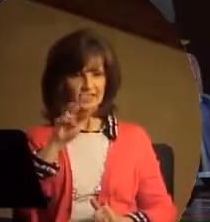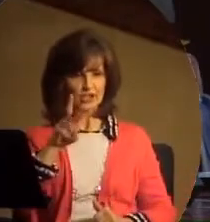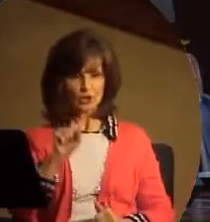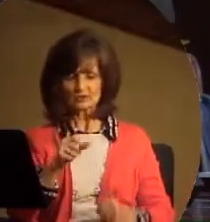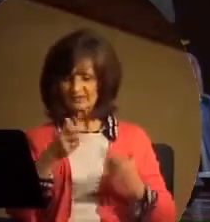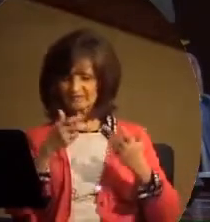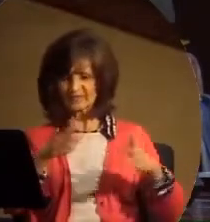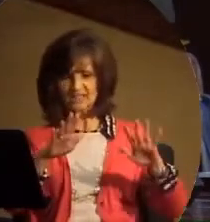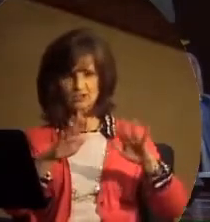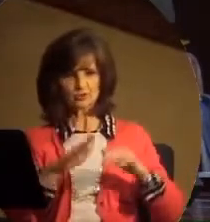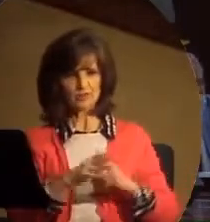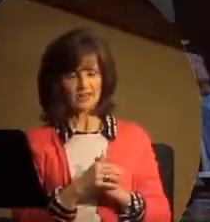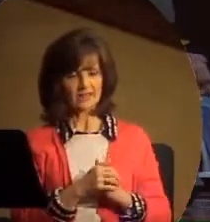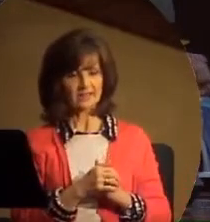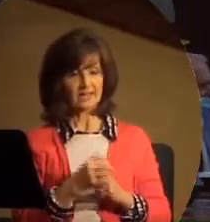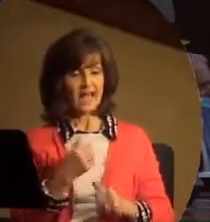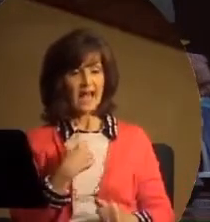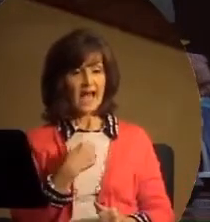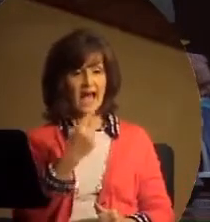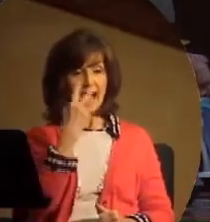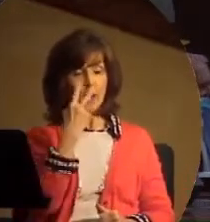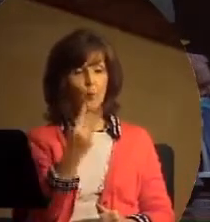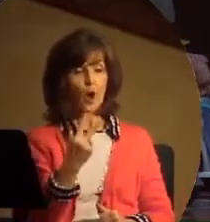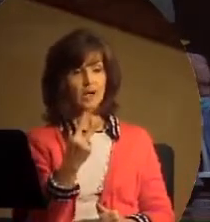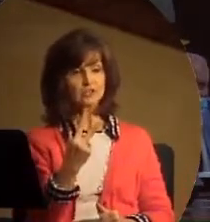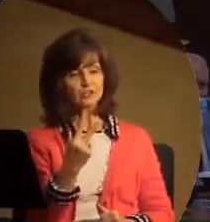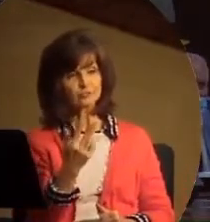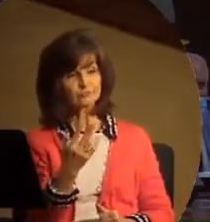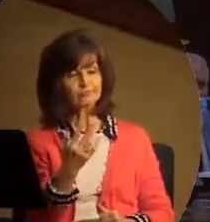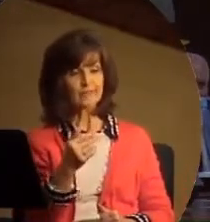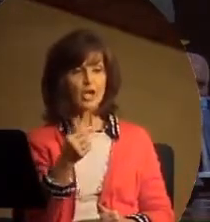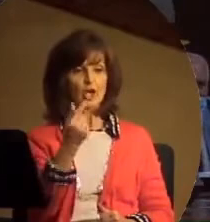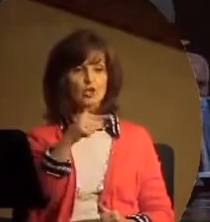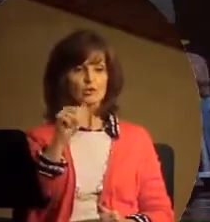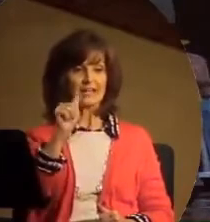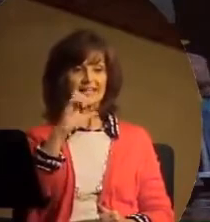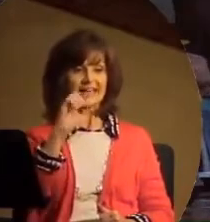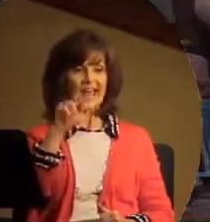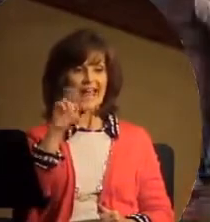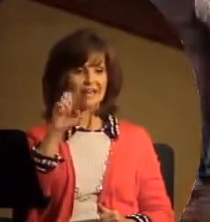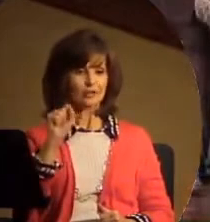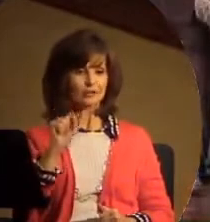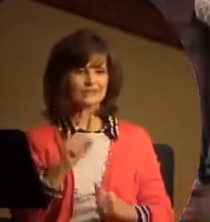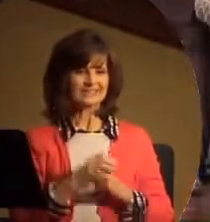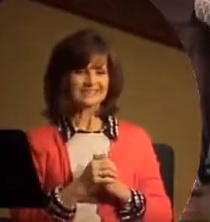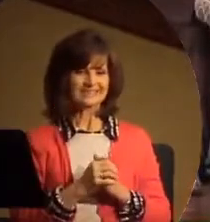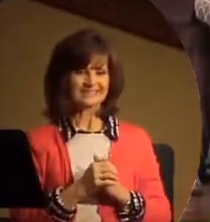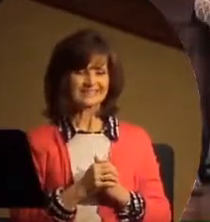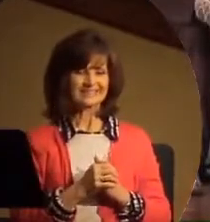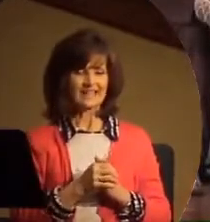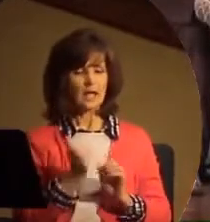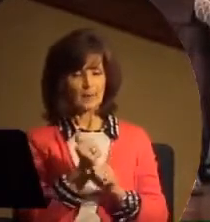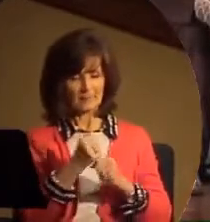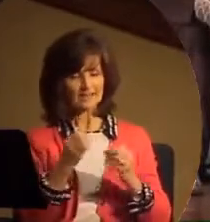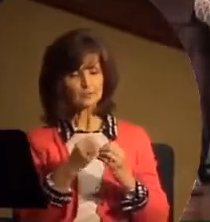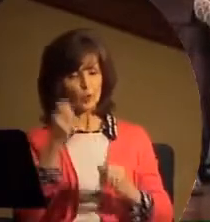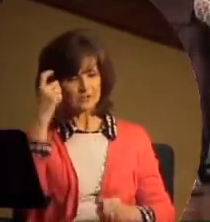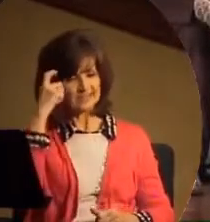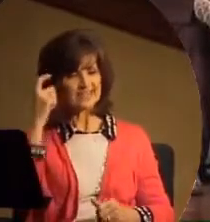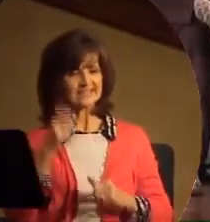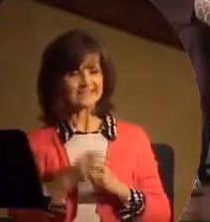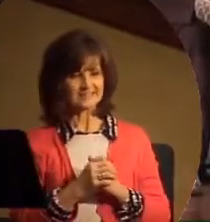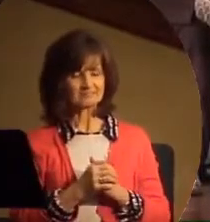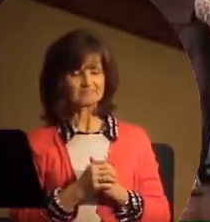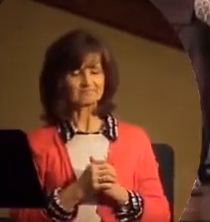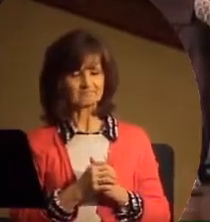done with that. So I watch Green Acres. because it makes more sense